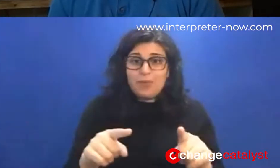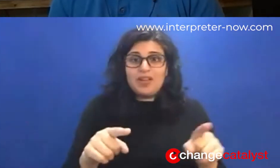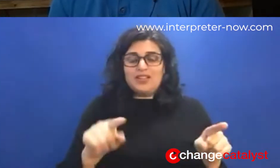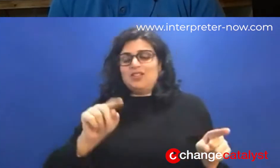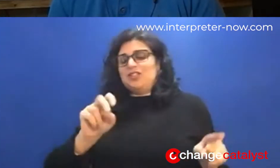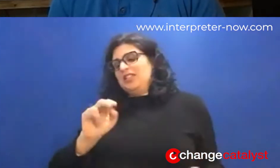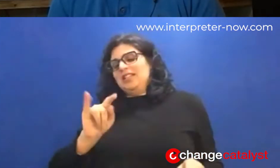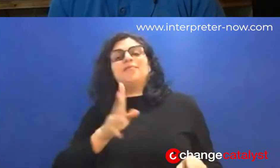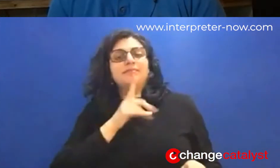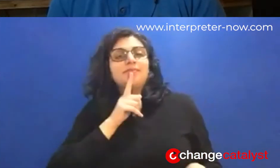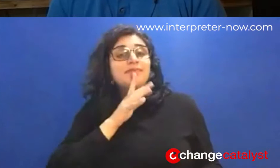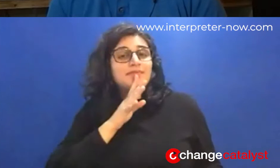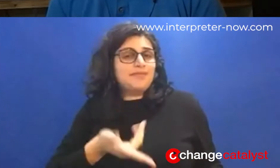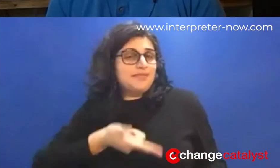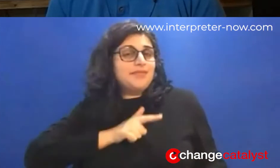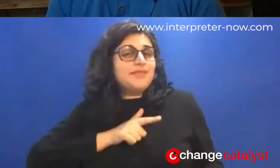one. Yeah.